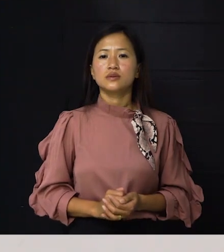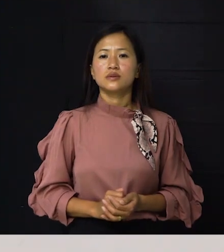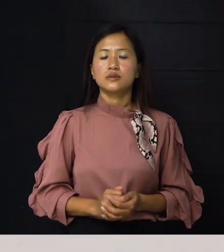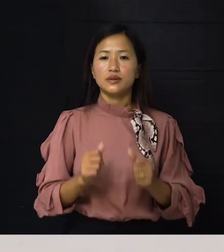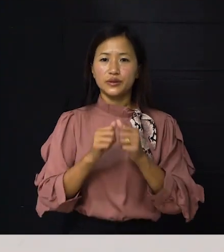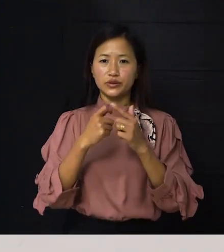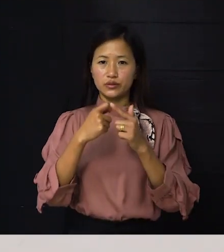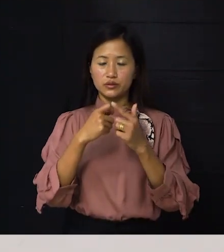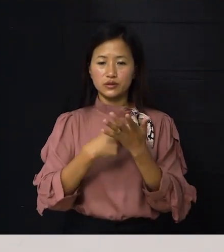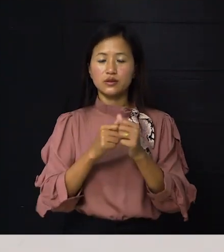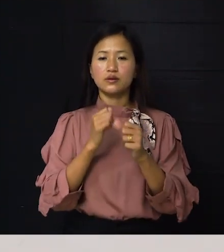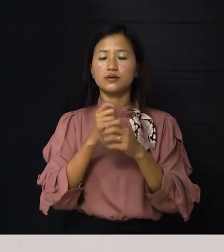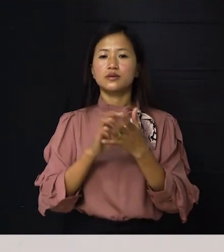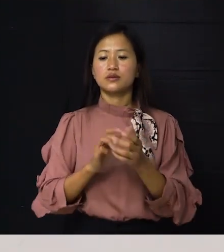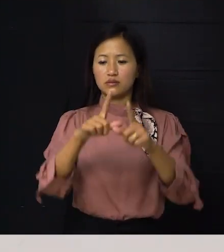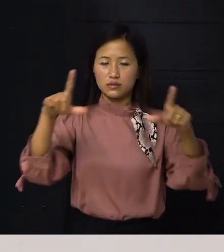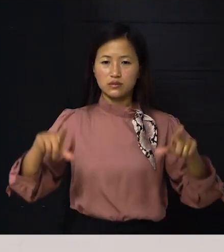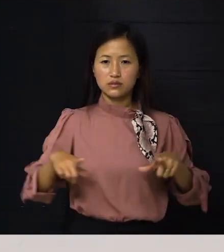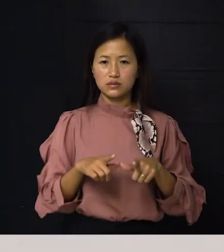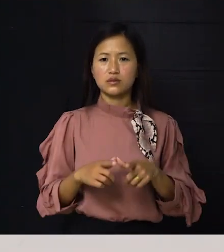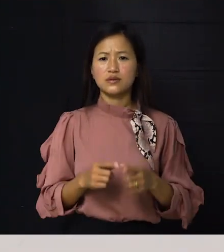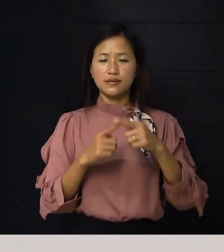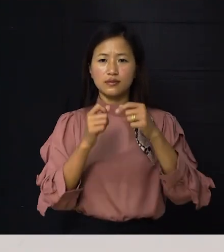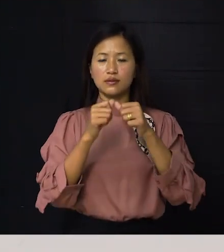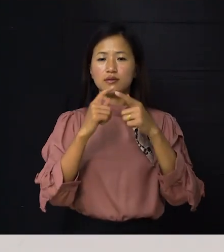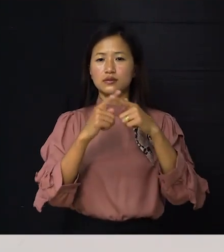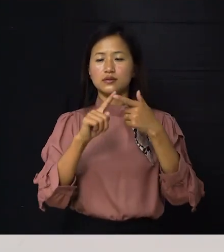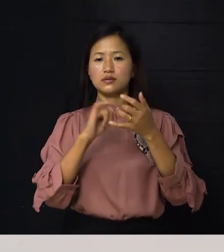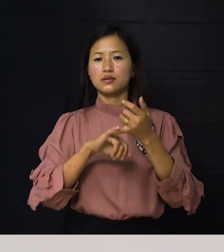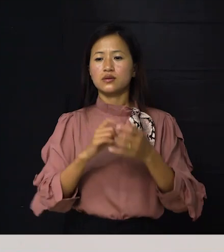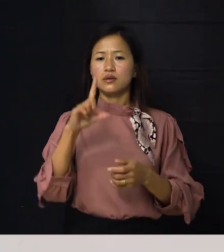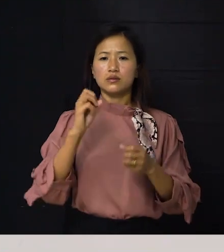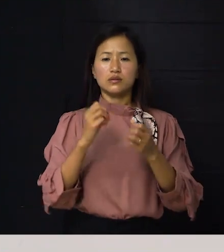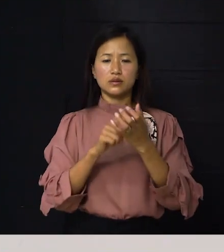agrarian system. He looked after all the land. He looked after all the taxes and